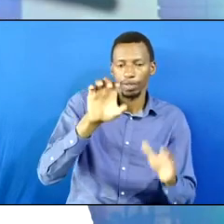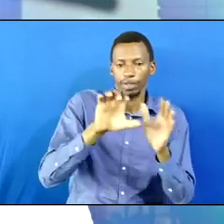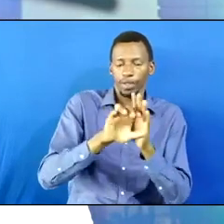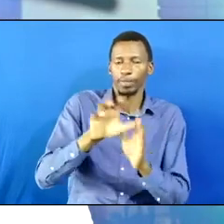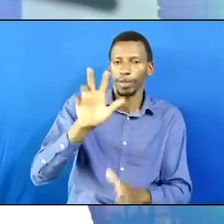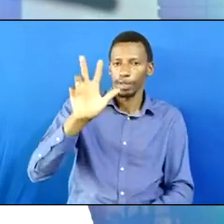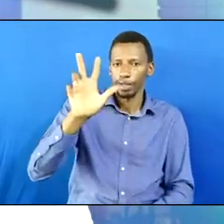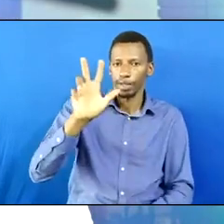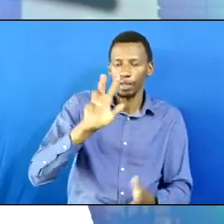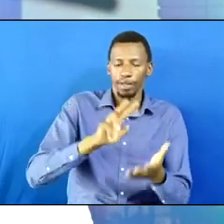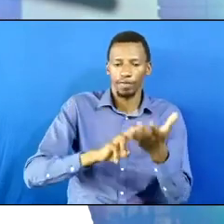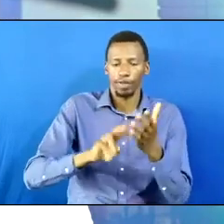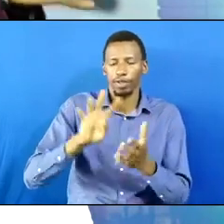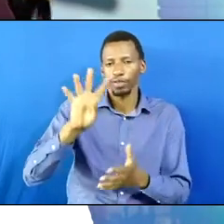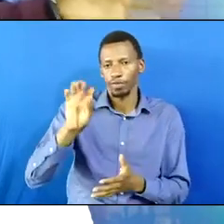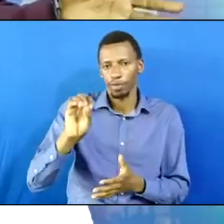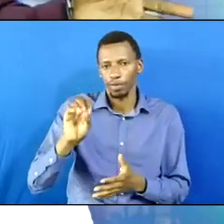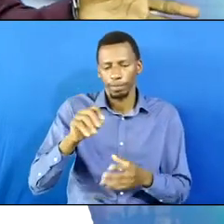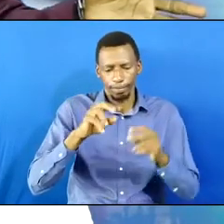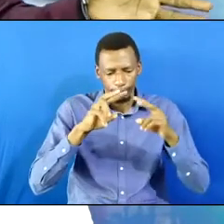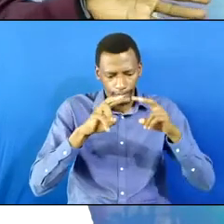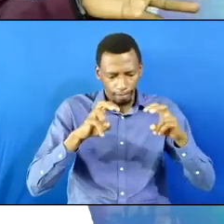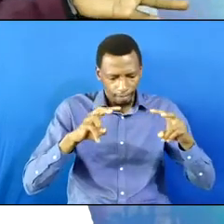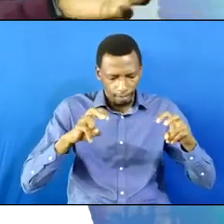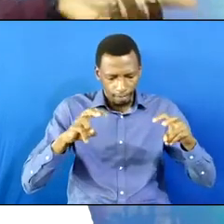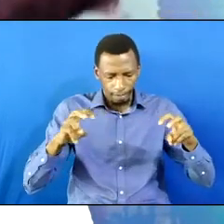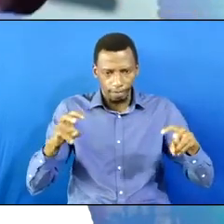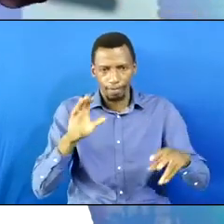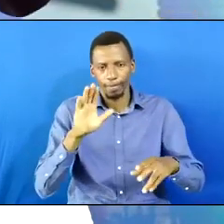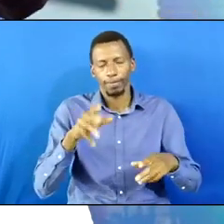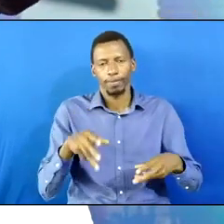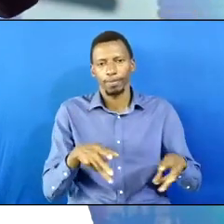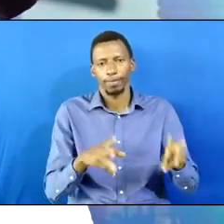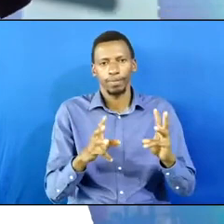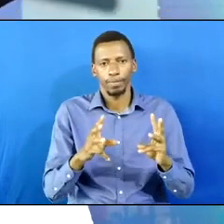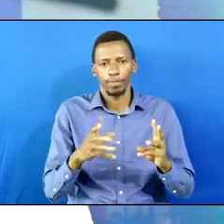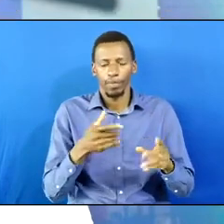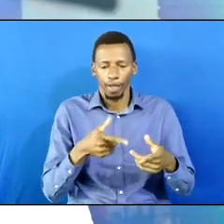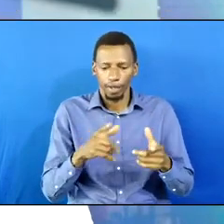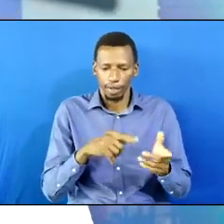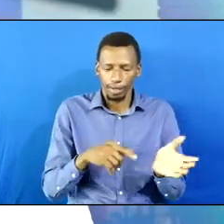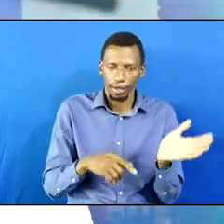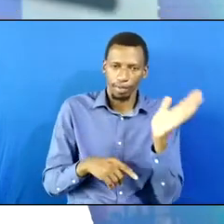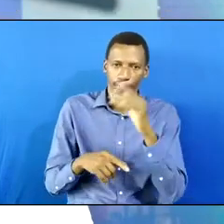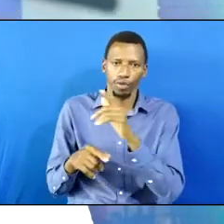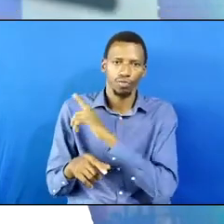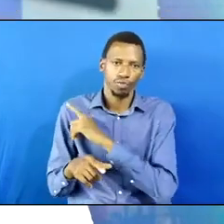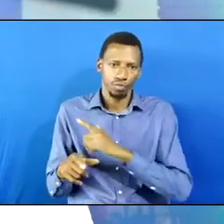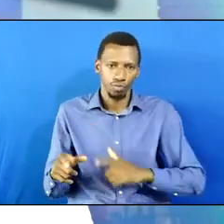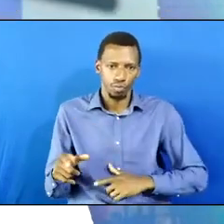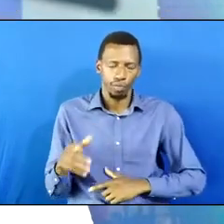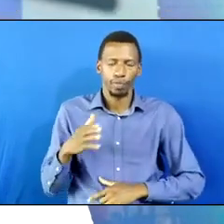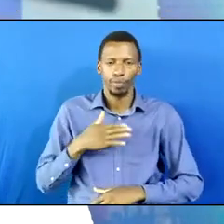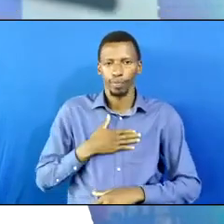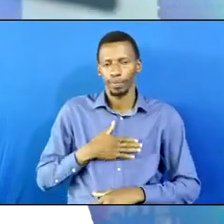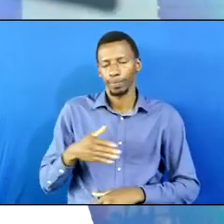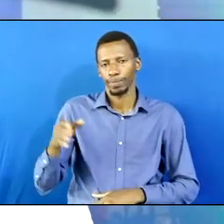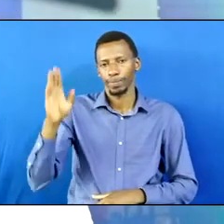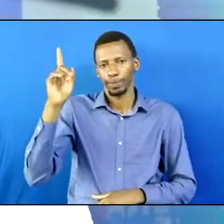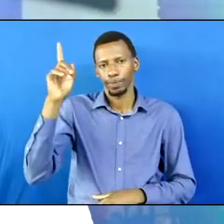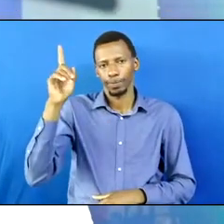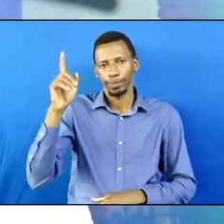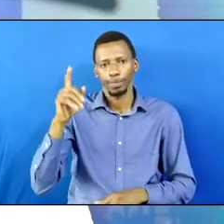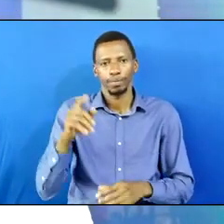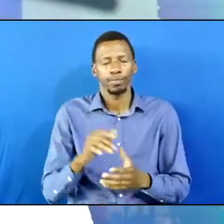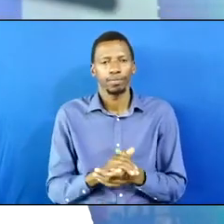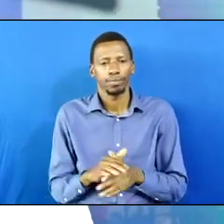Let us search and try our ways. And let us turn to the Lord our God. In